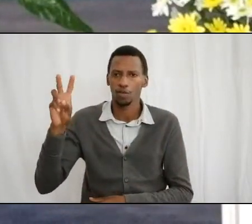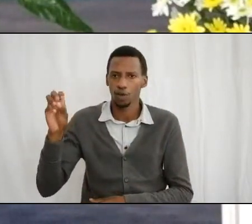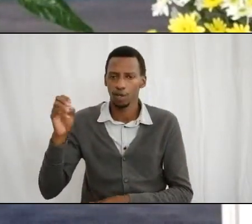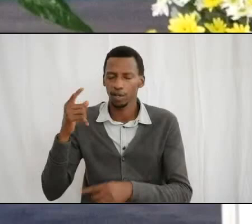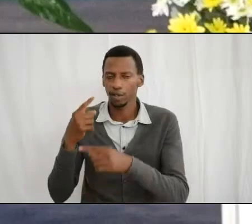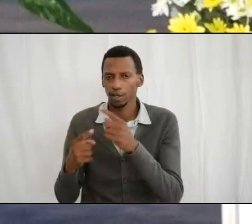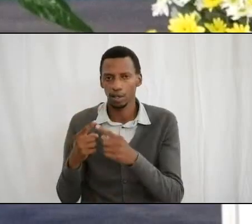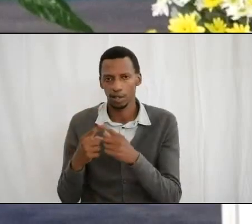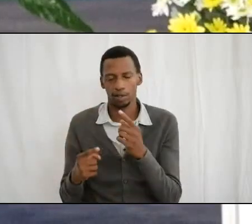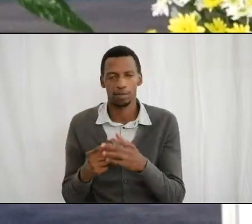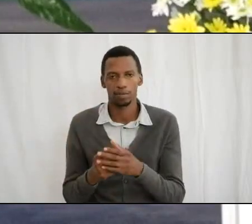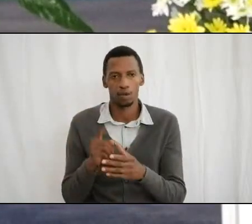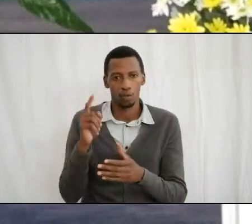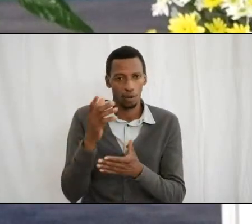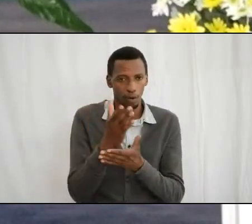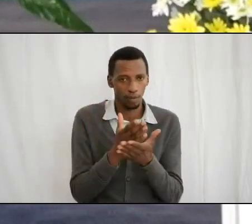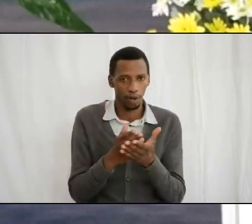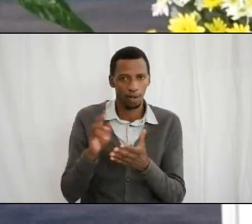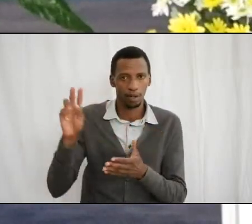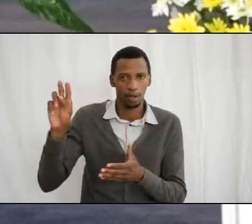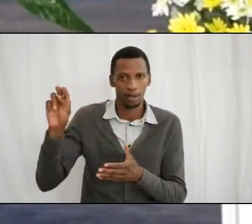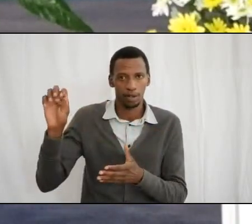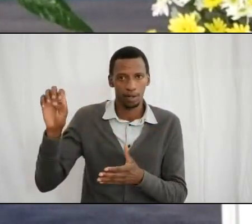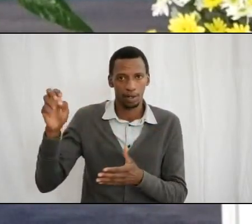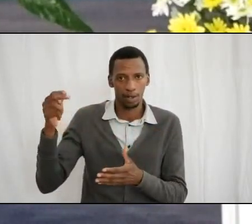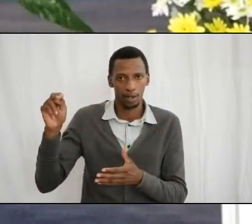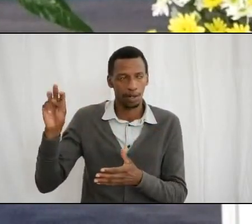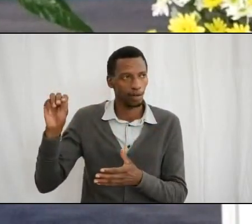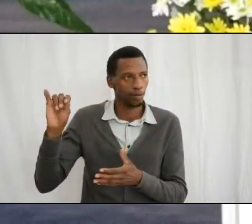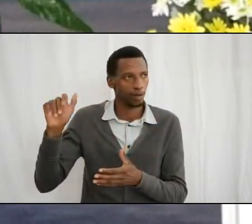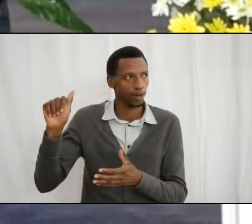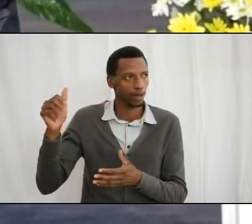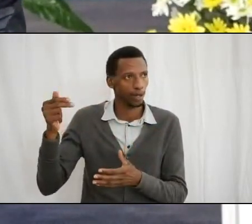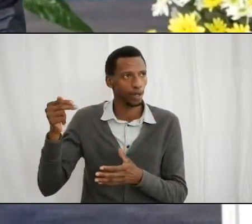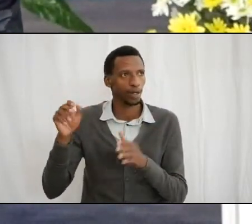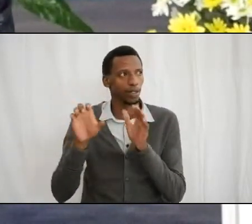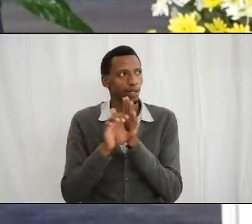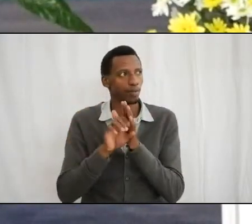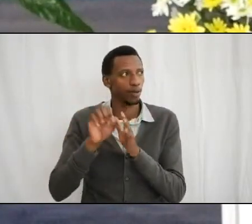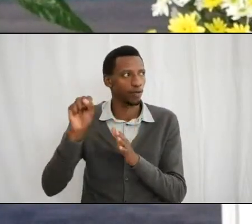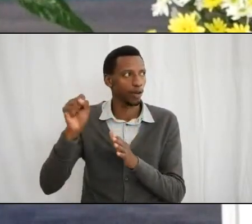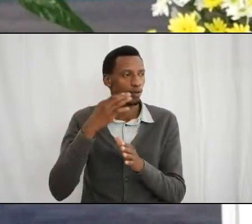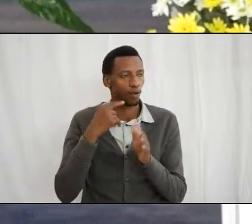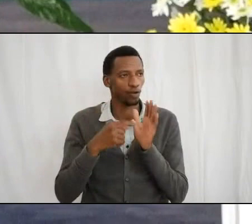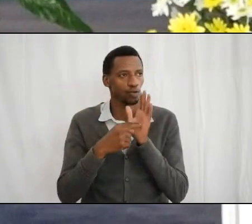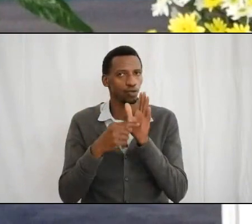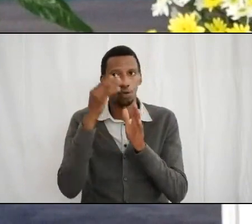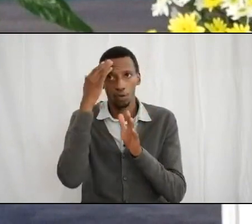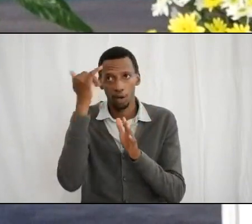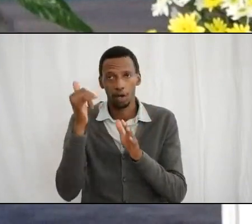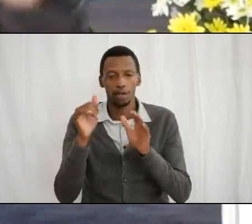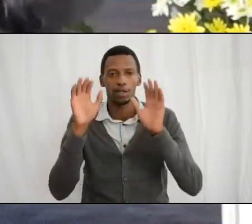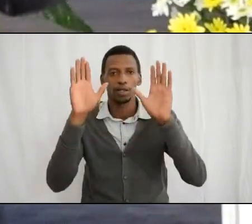of Nehemiah 5 that I want to point out because it is so critical to what we do.